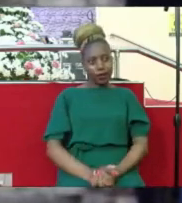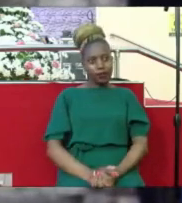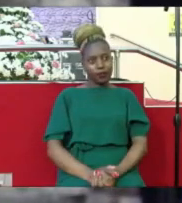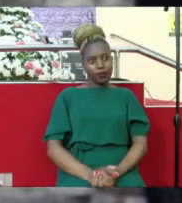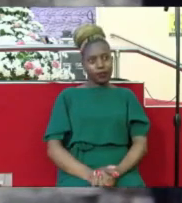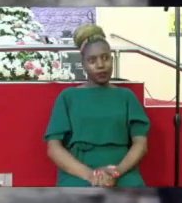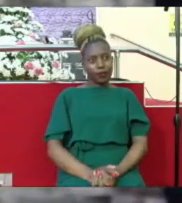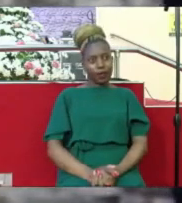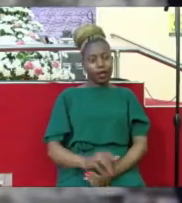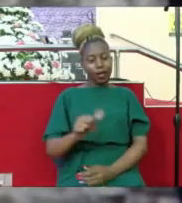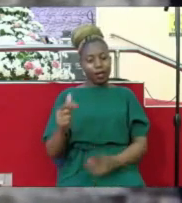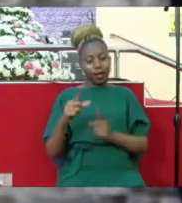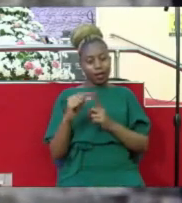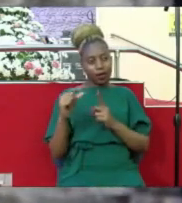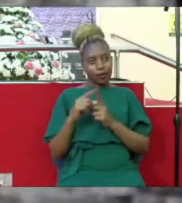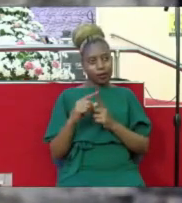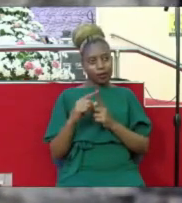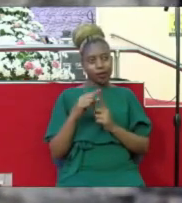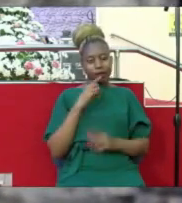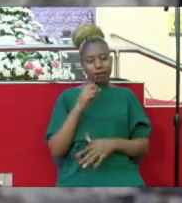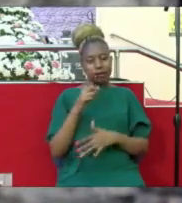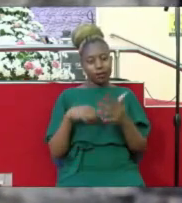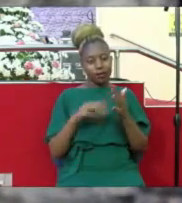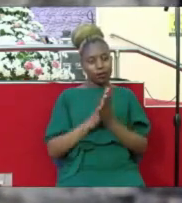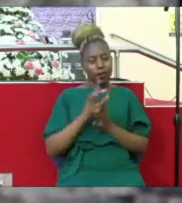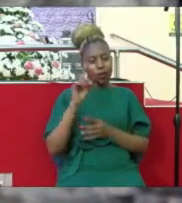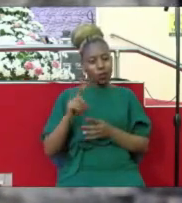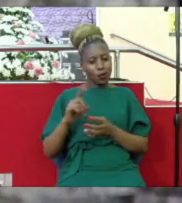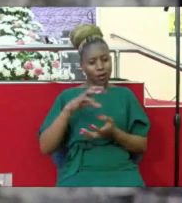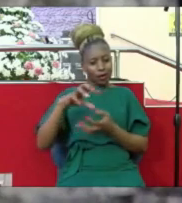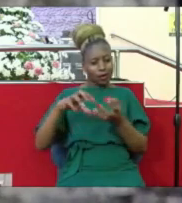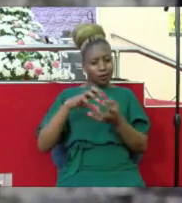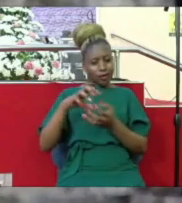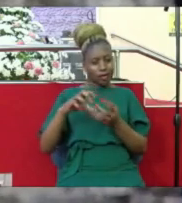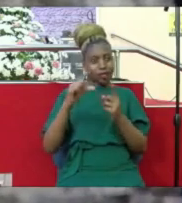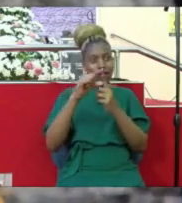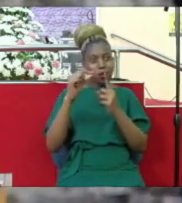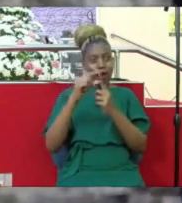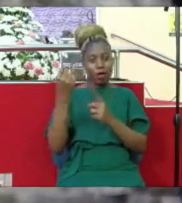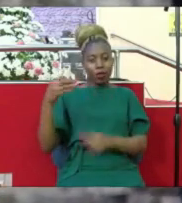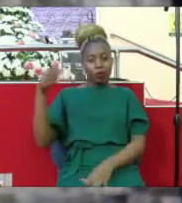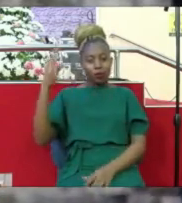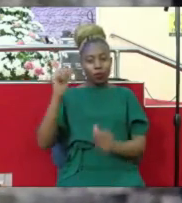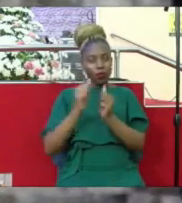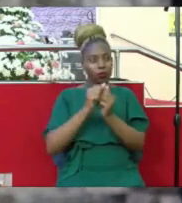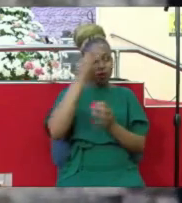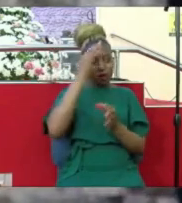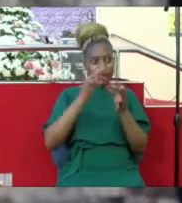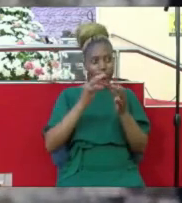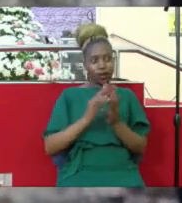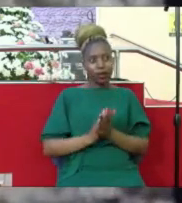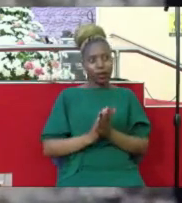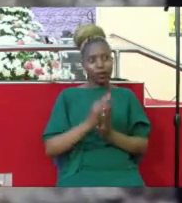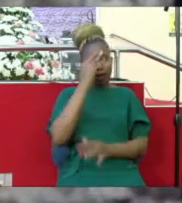other words, you got to stir. Lazima ukaweze kukoroga. The word with faith. Lazima ukoroge neno kwa imani. Because it's only